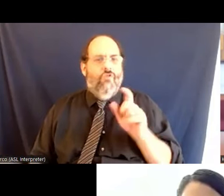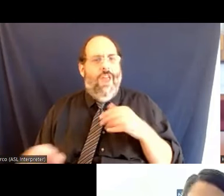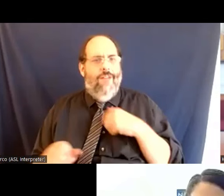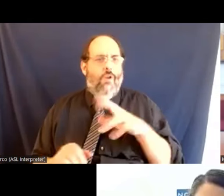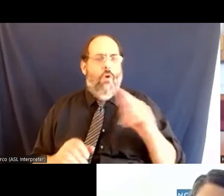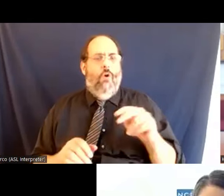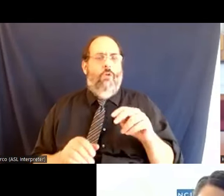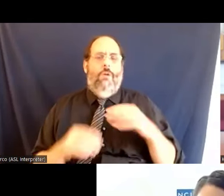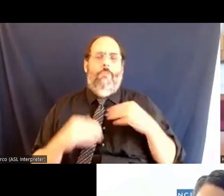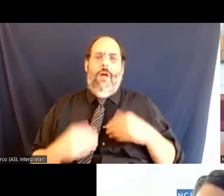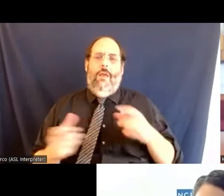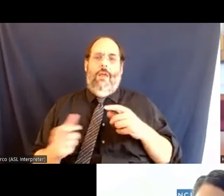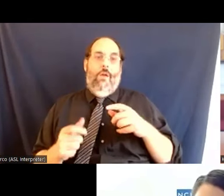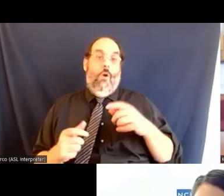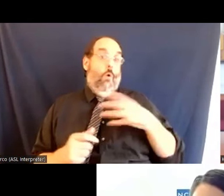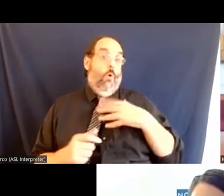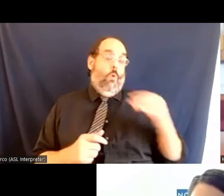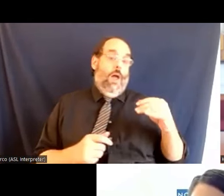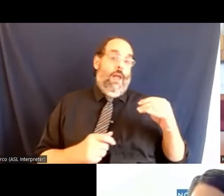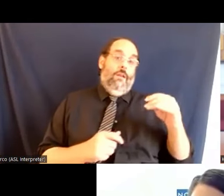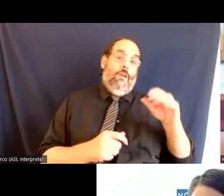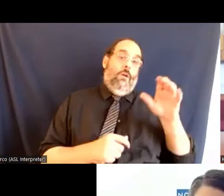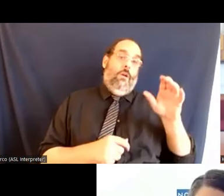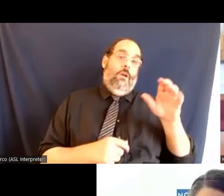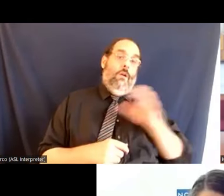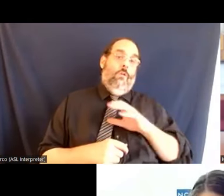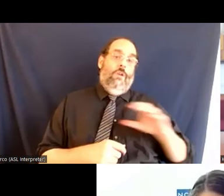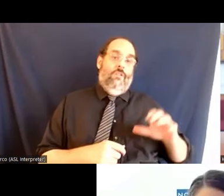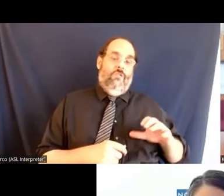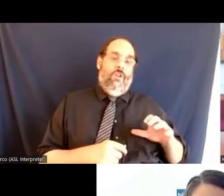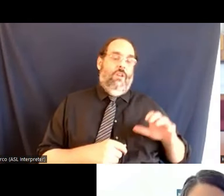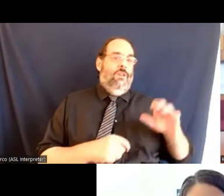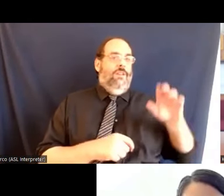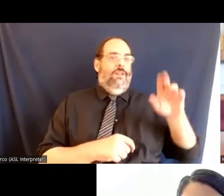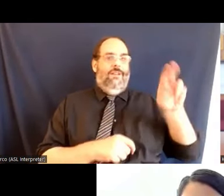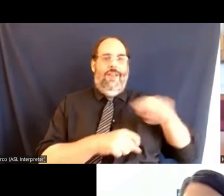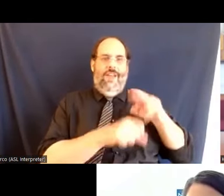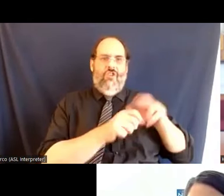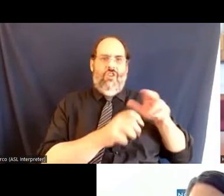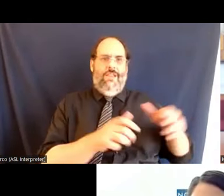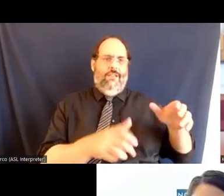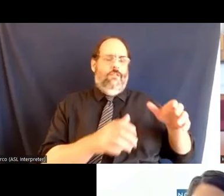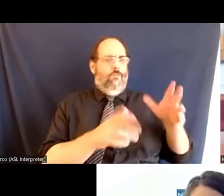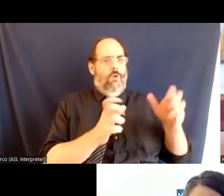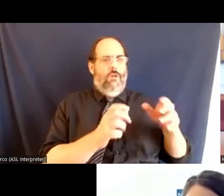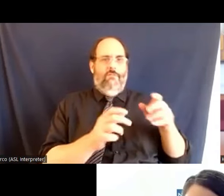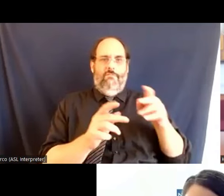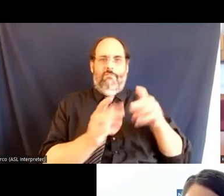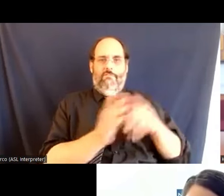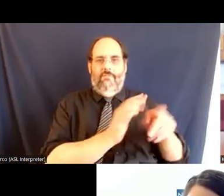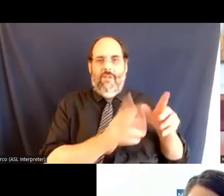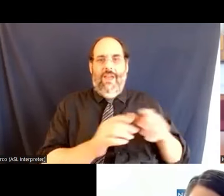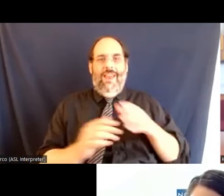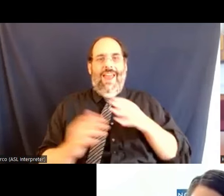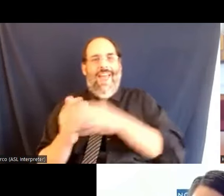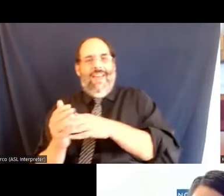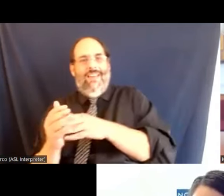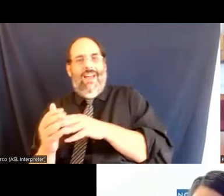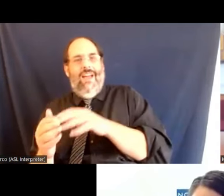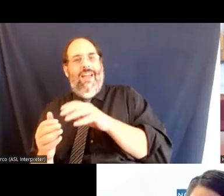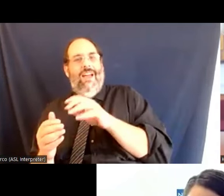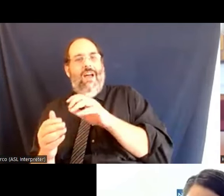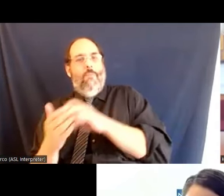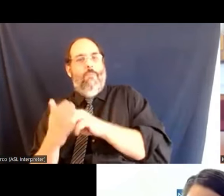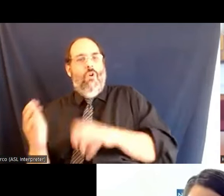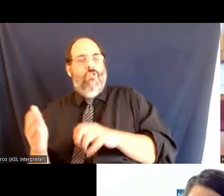people who are white Christian nationalists who want to harm a variety of people and anti-abortion activists who are